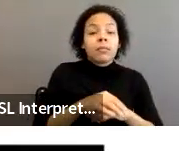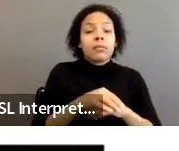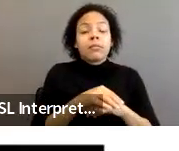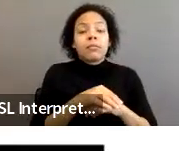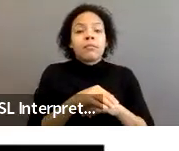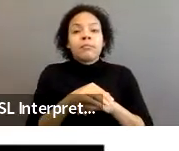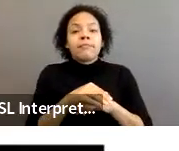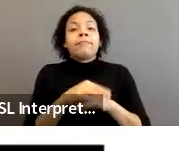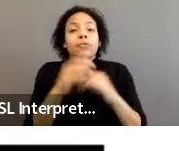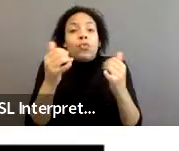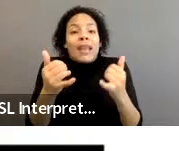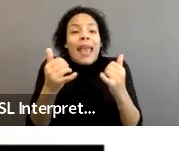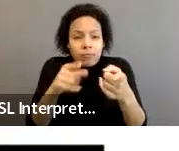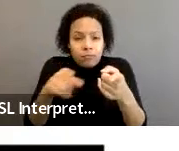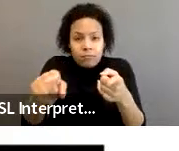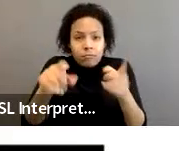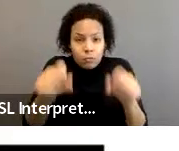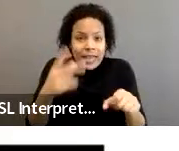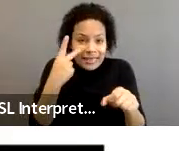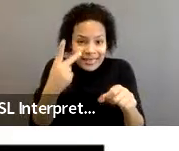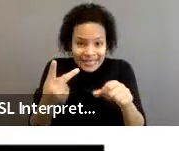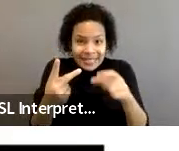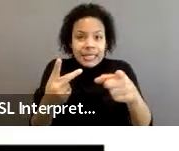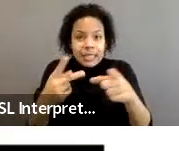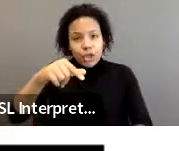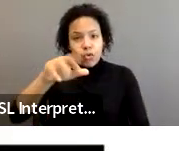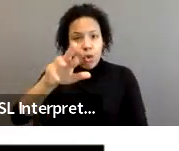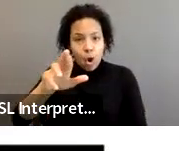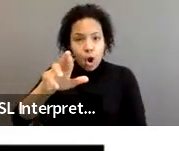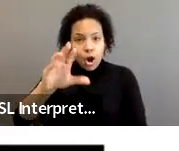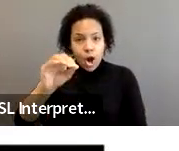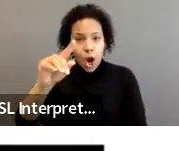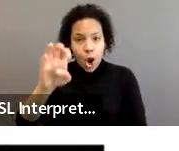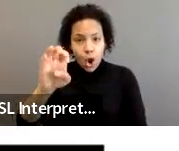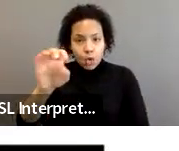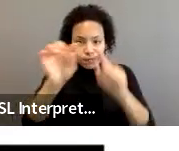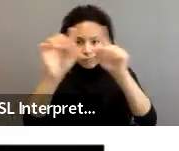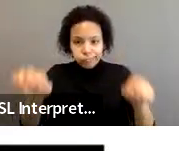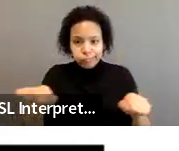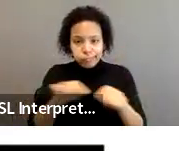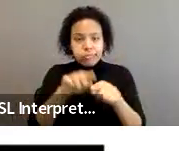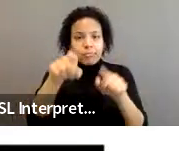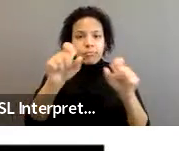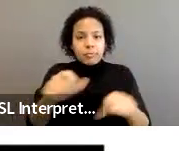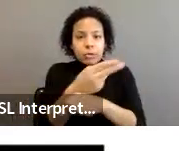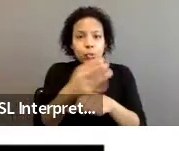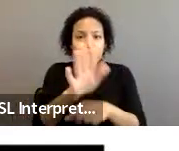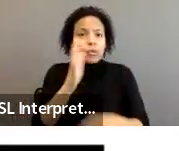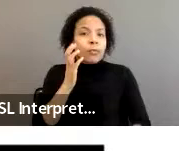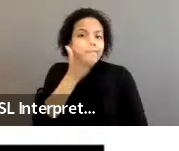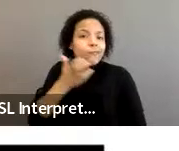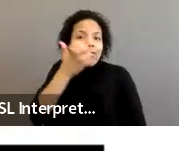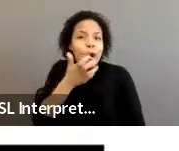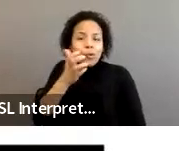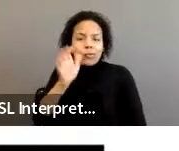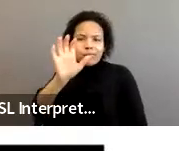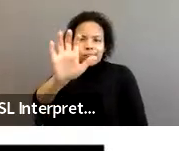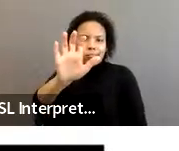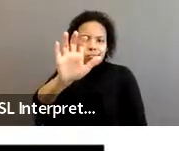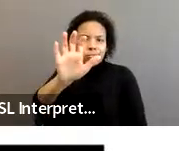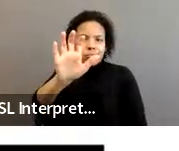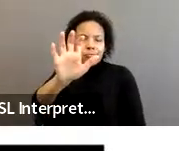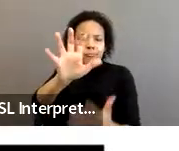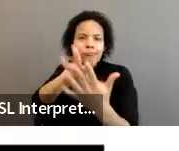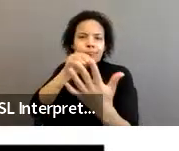use your smartphone and use the QR code to join the poll, or you can go to slido.com and enter that code right there to be able